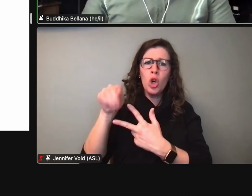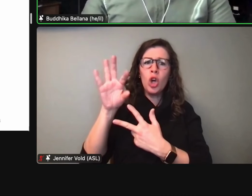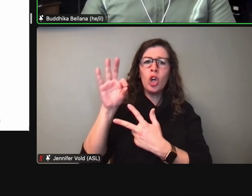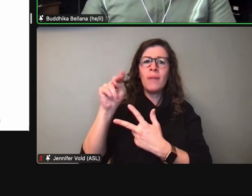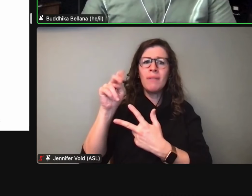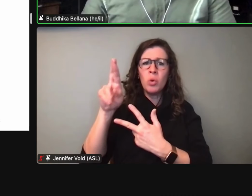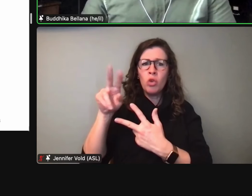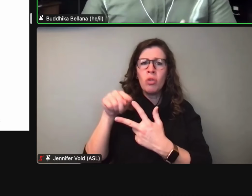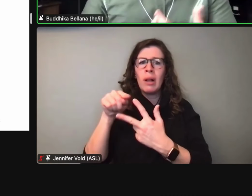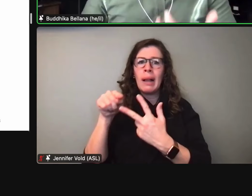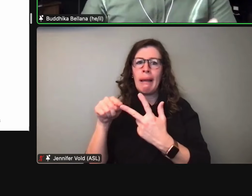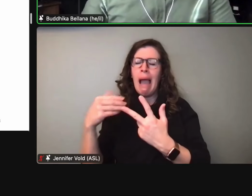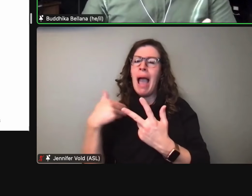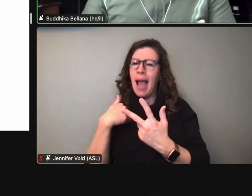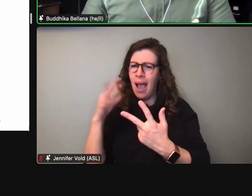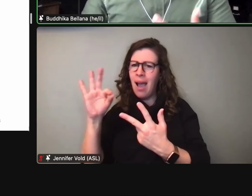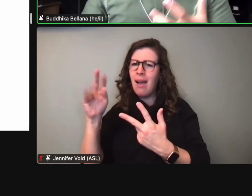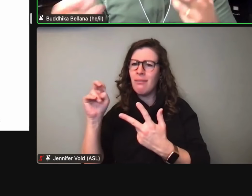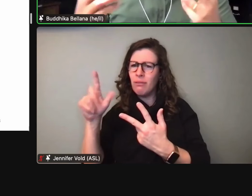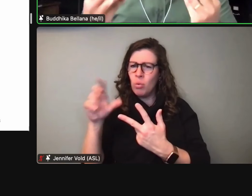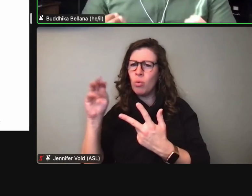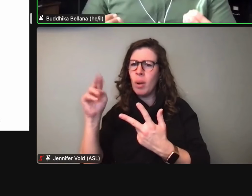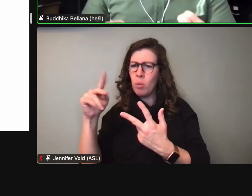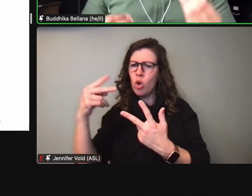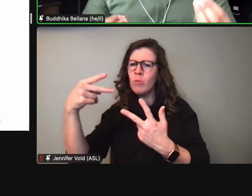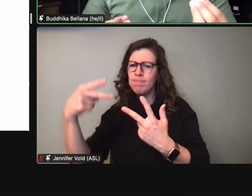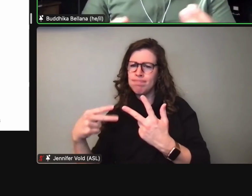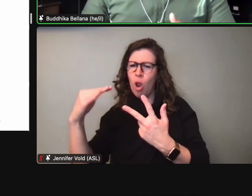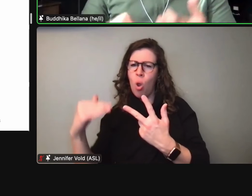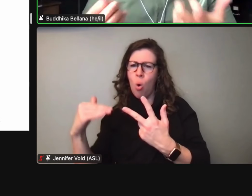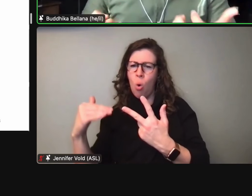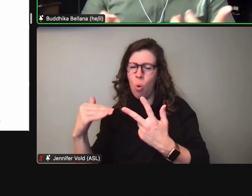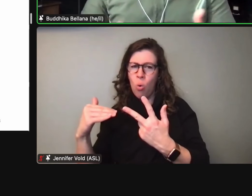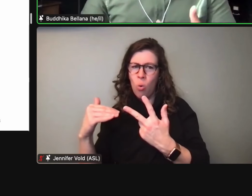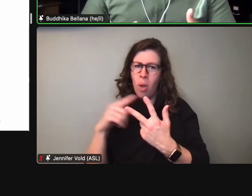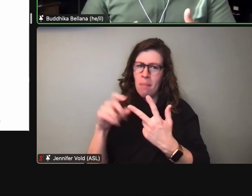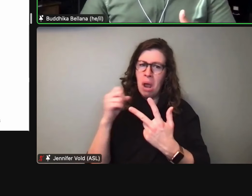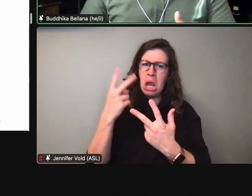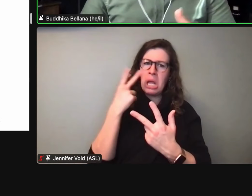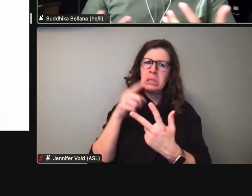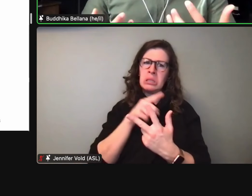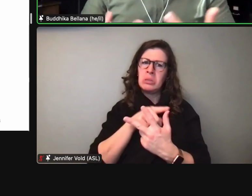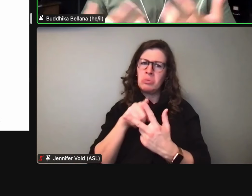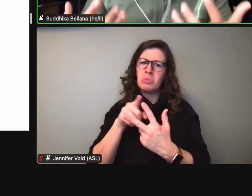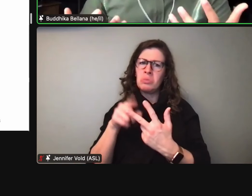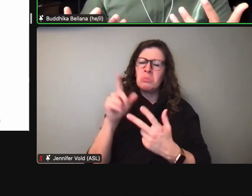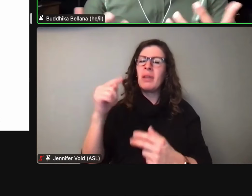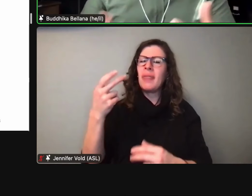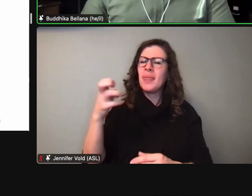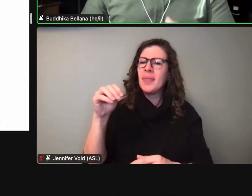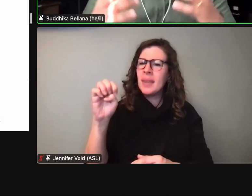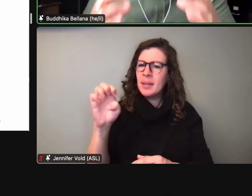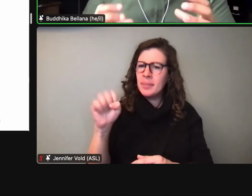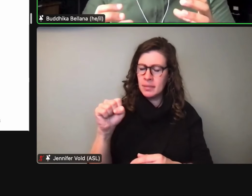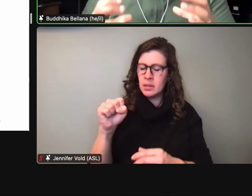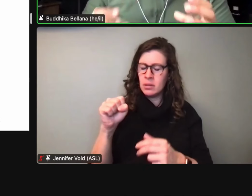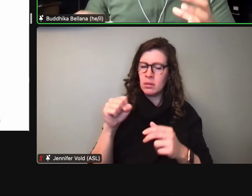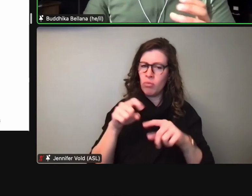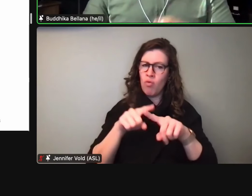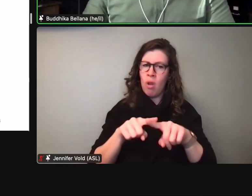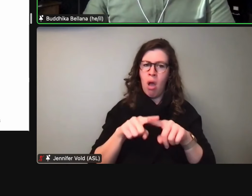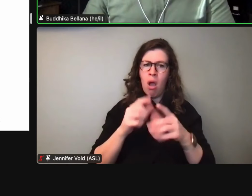in the word scrambled condition, but you can still see that you can extract to some extent the themes that are most reliable across our participants